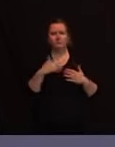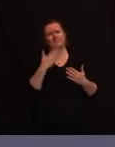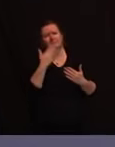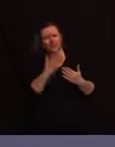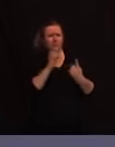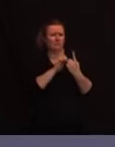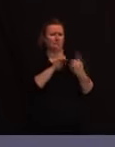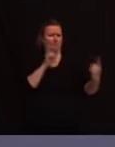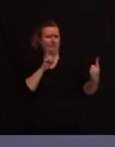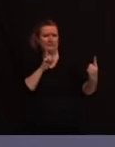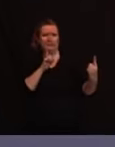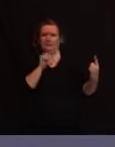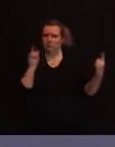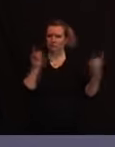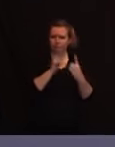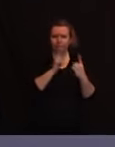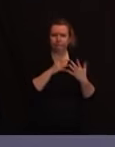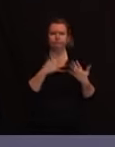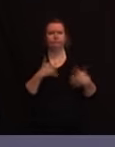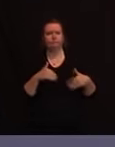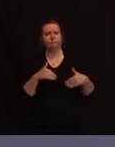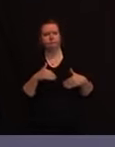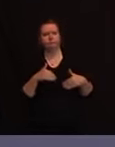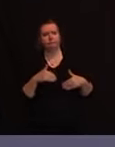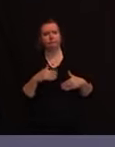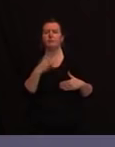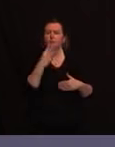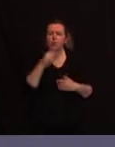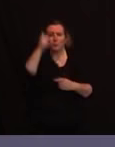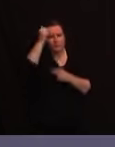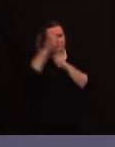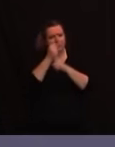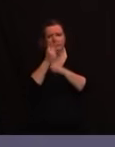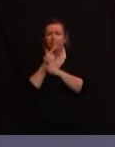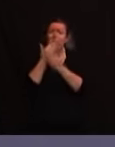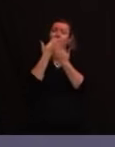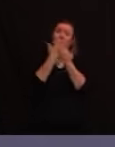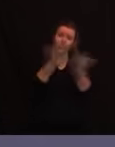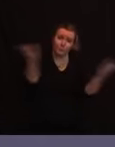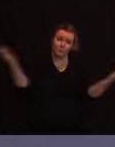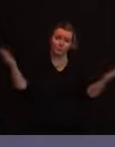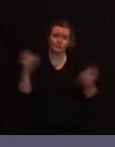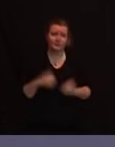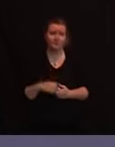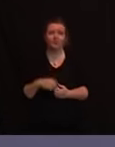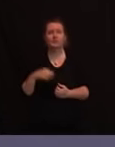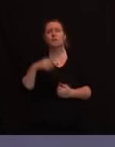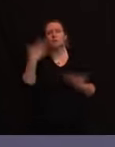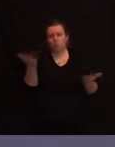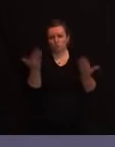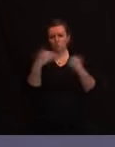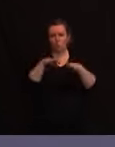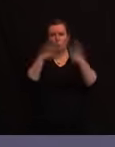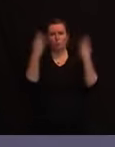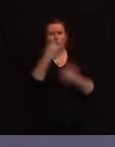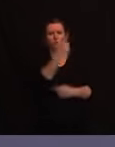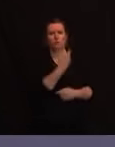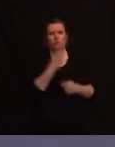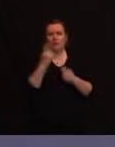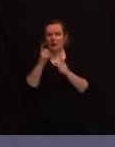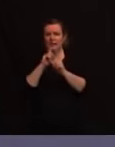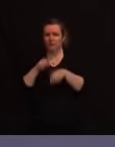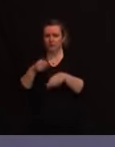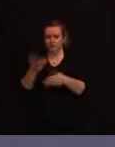down the state to our Jewish brothers and sisters. With that, let's take some questions. I got Matt on this side after he stretched, and he's got John up first to